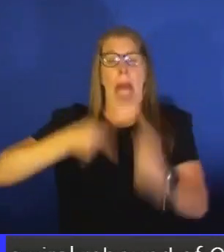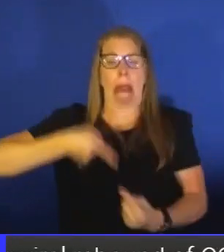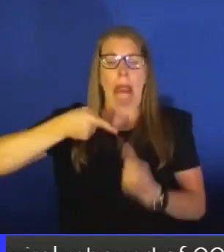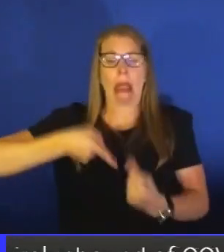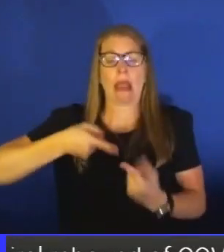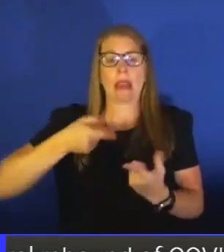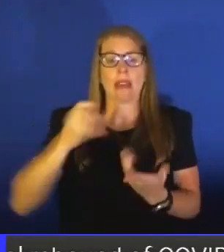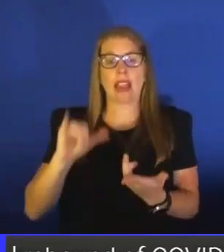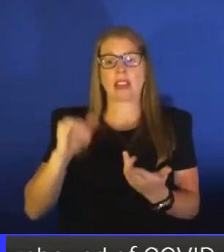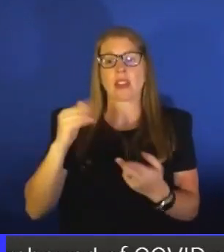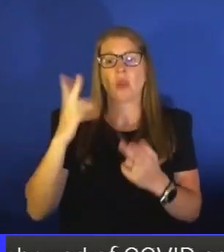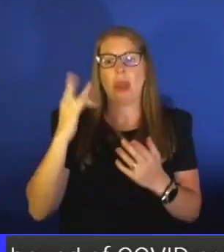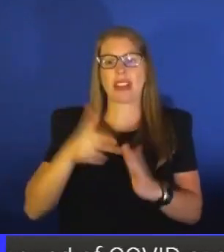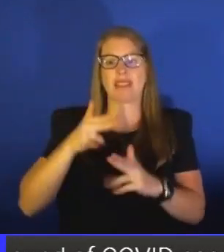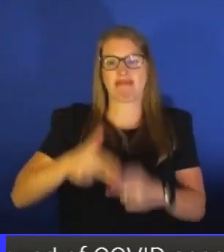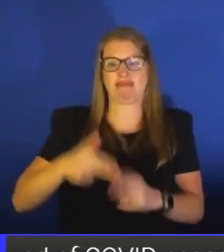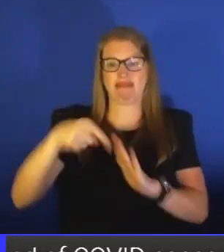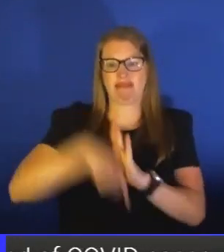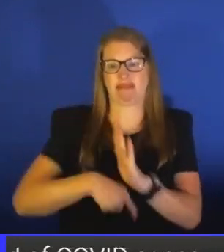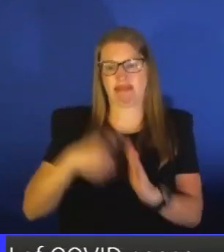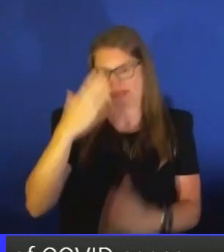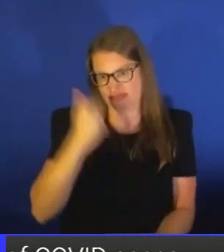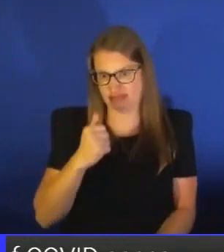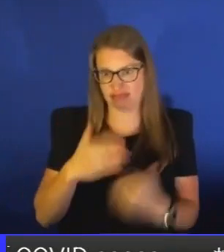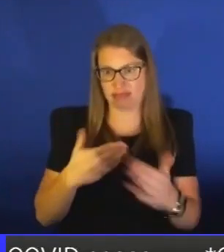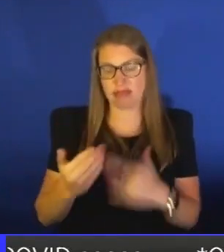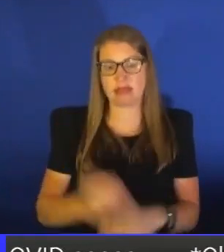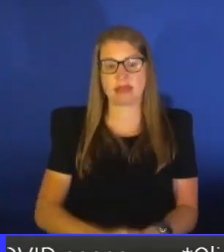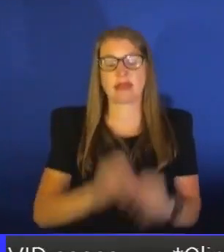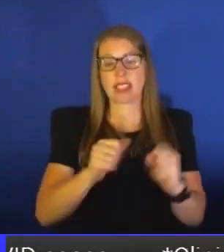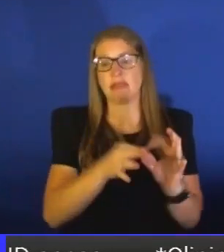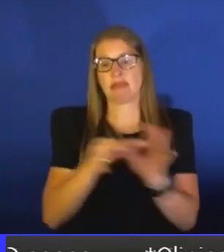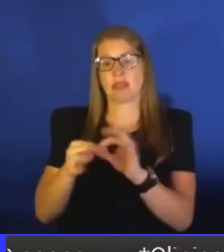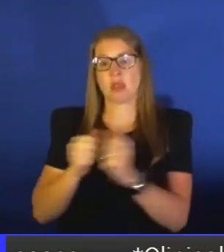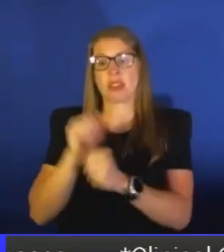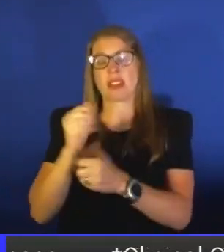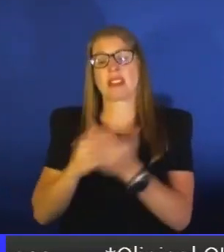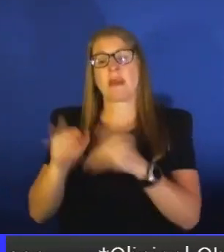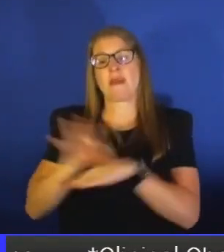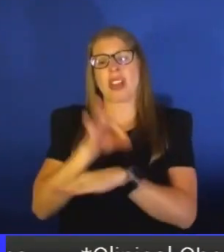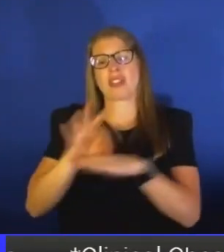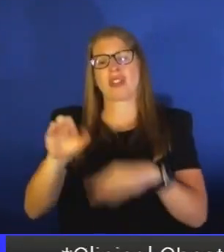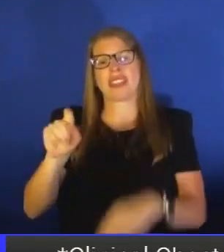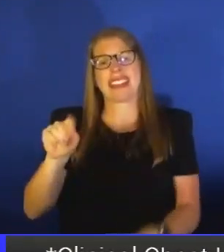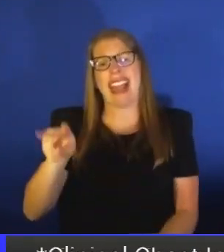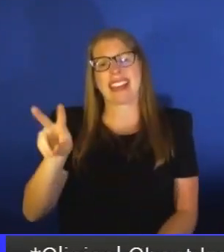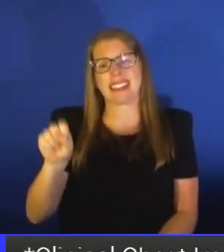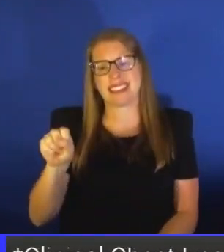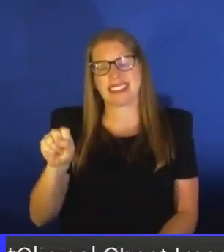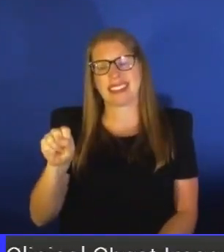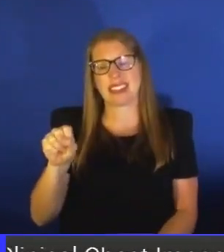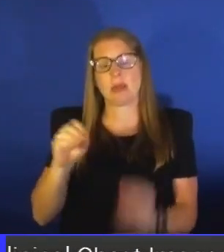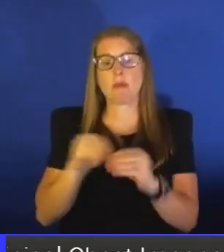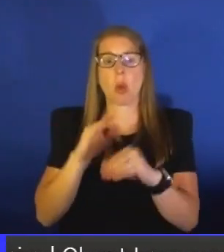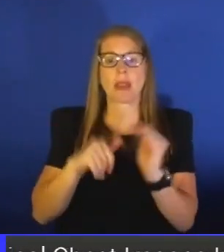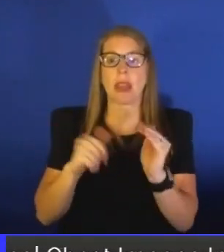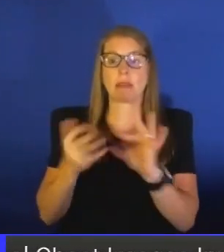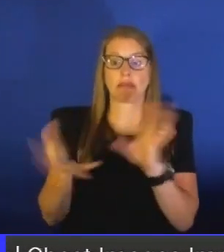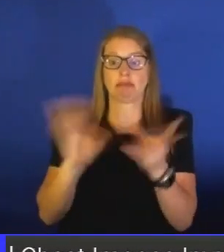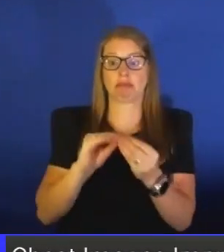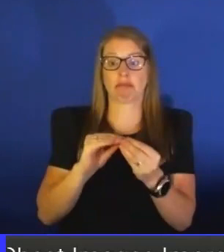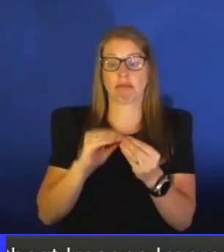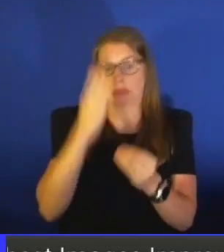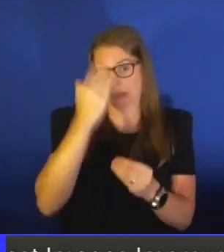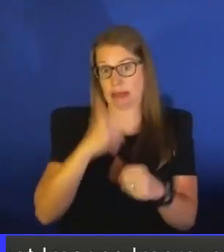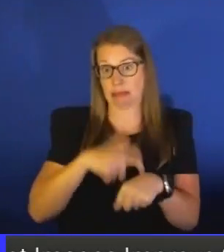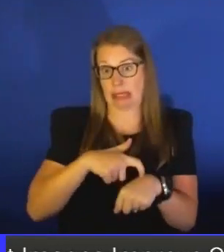sleep to begin with. And that can correlate with some functional status more or stronger than just total sleep time. So that's where we came up